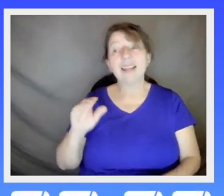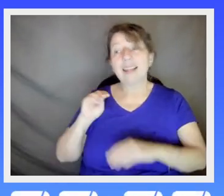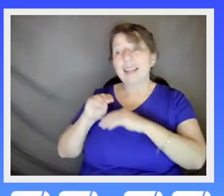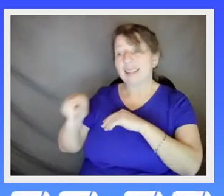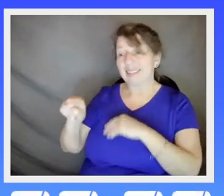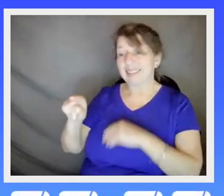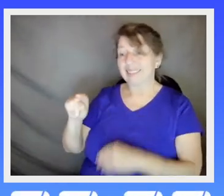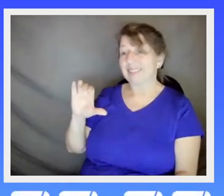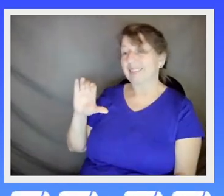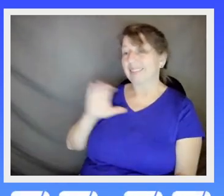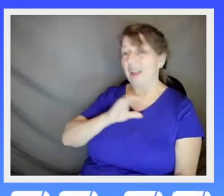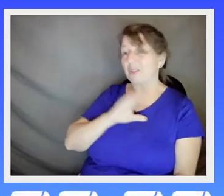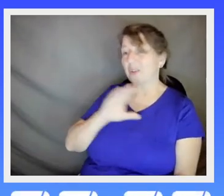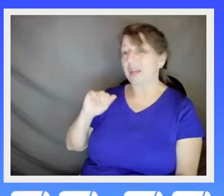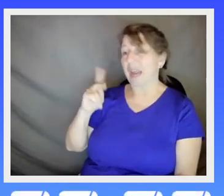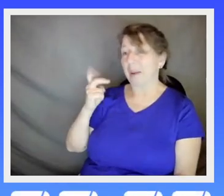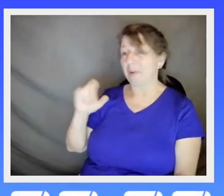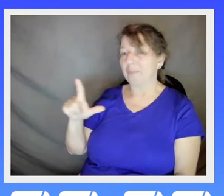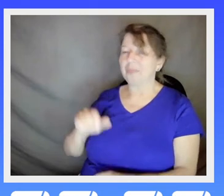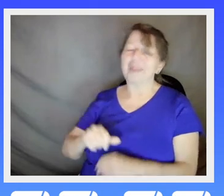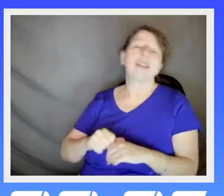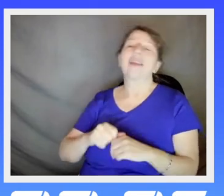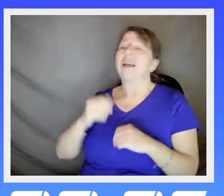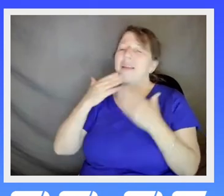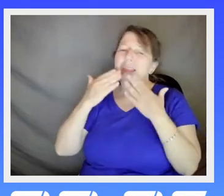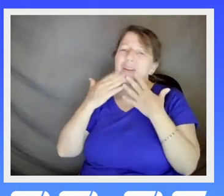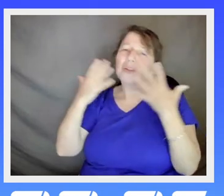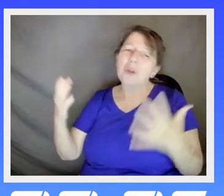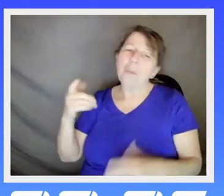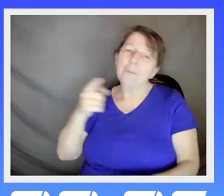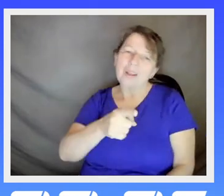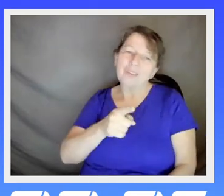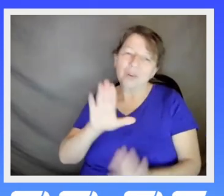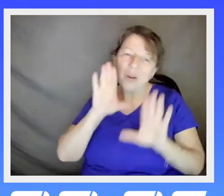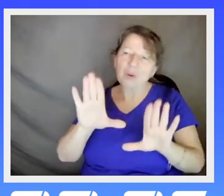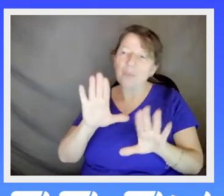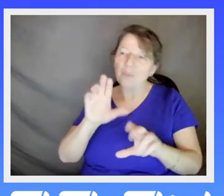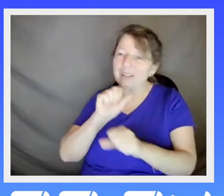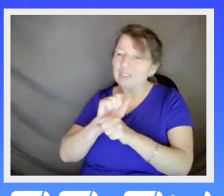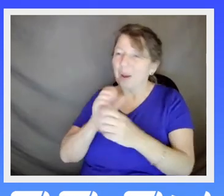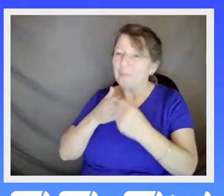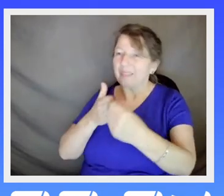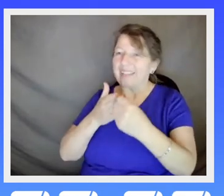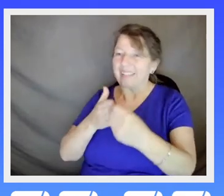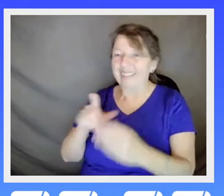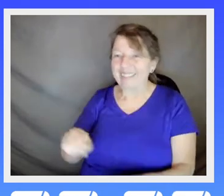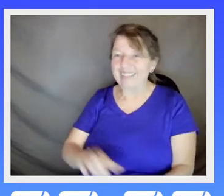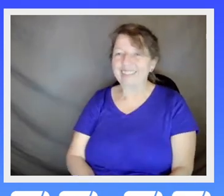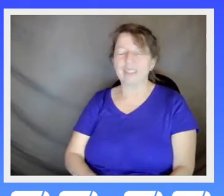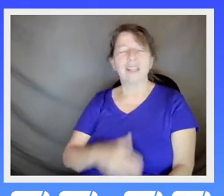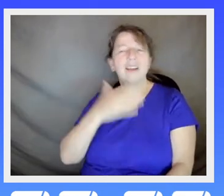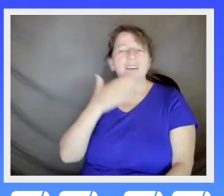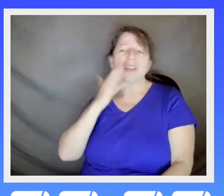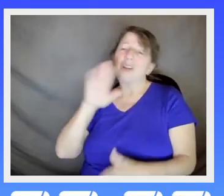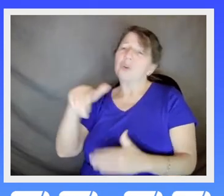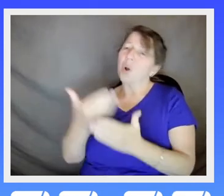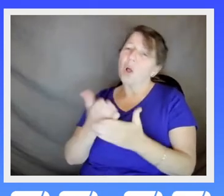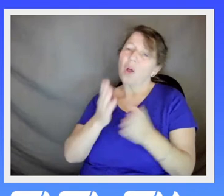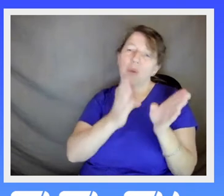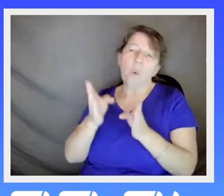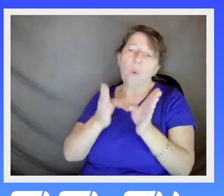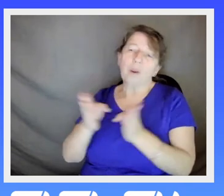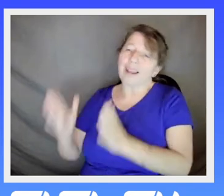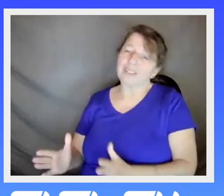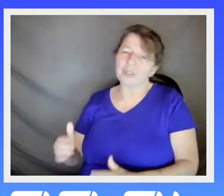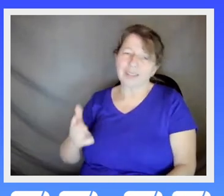Thank you, Cristela, for doing another fabulous job. And thank you, of course, to all of the organizers. I know how busy folks